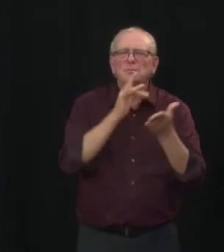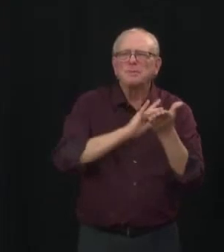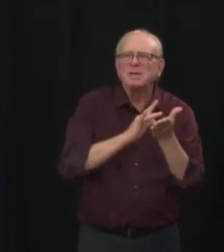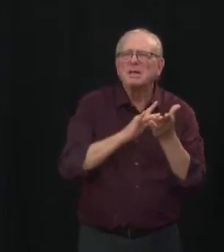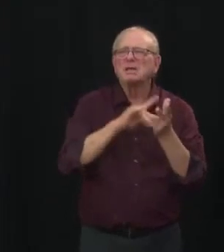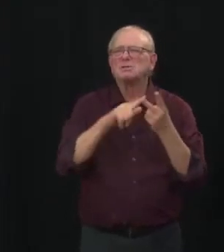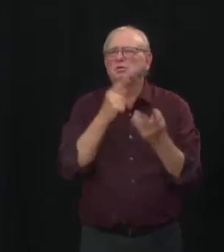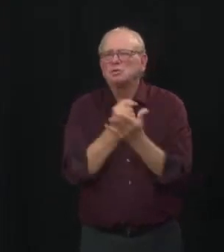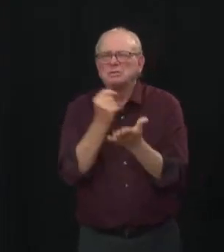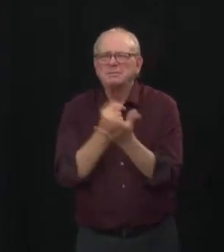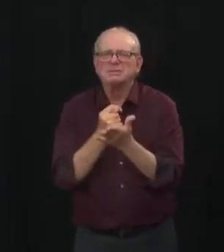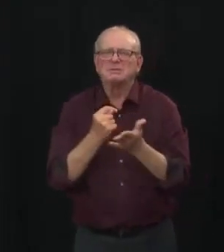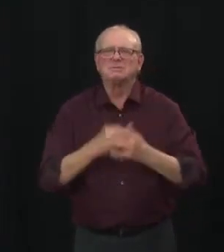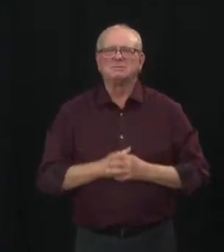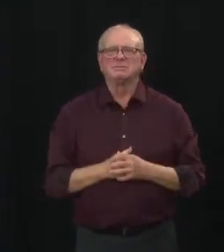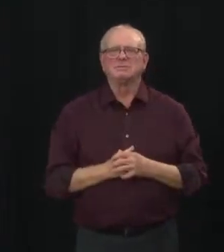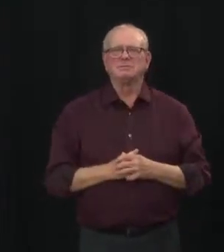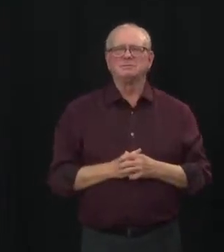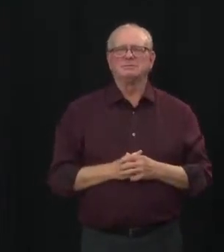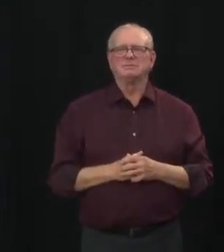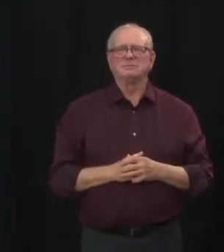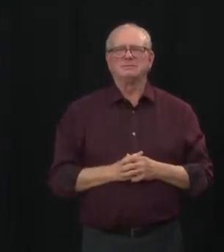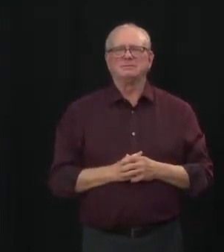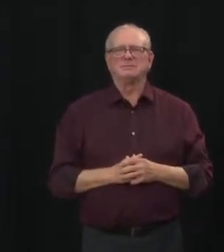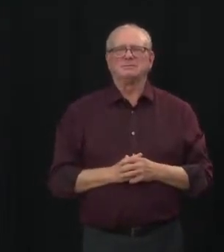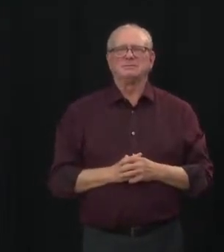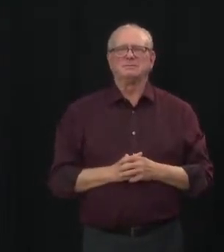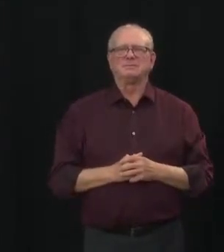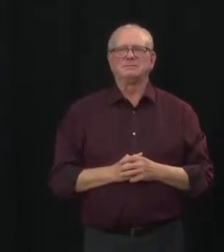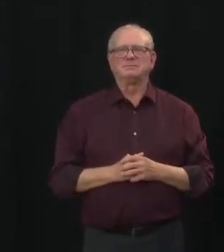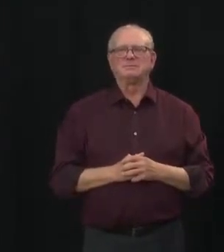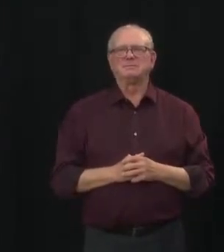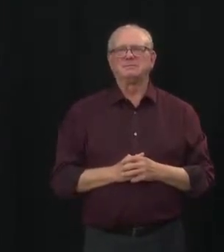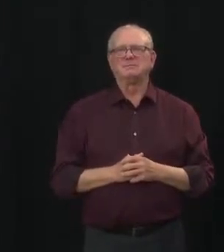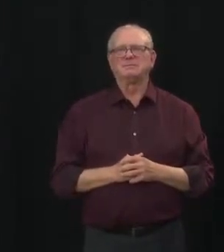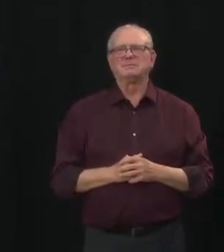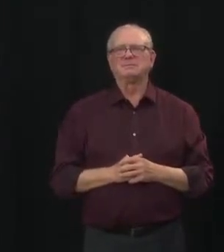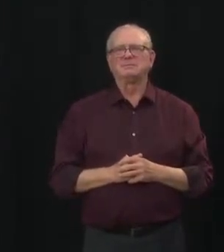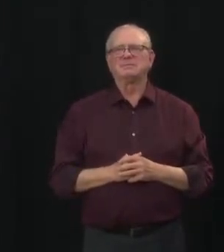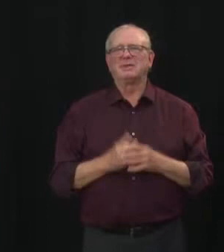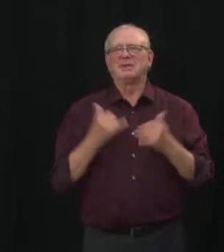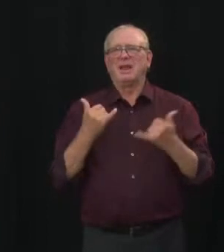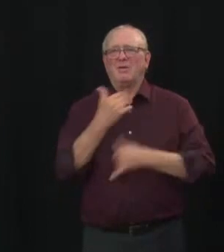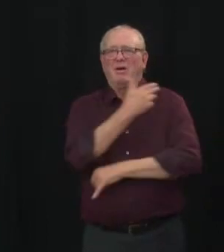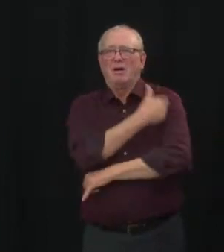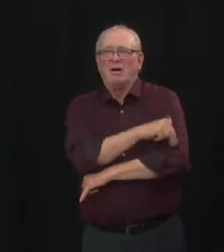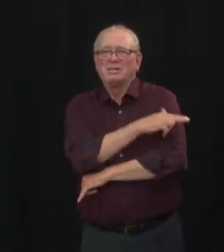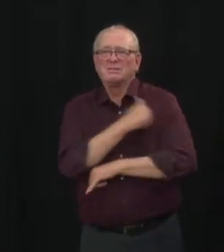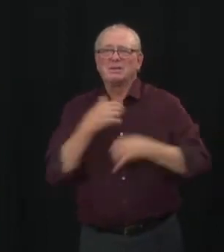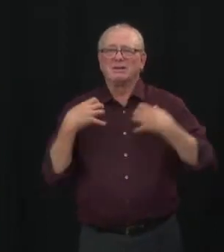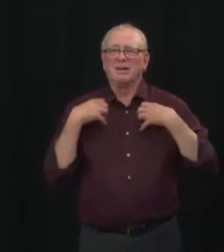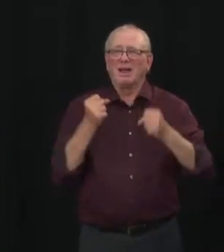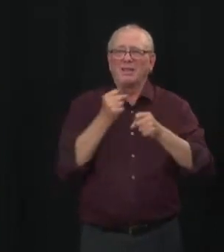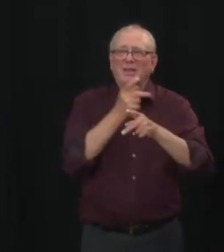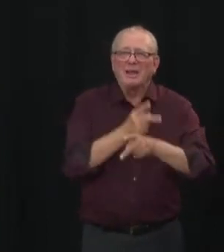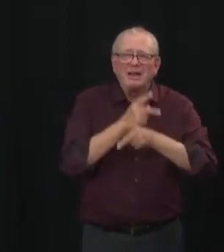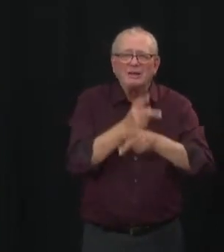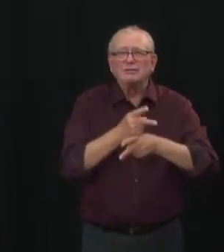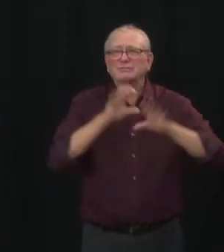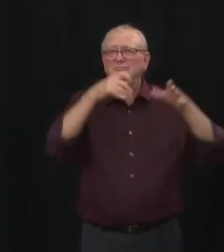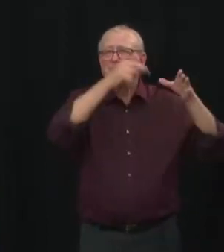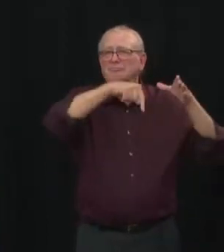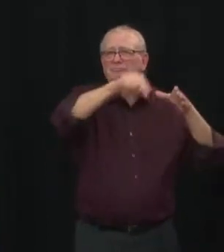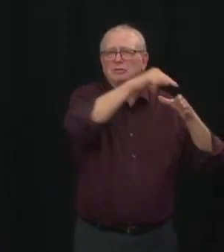resilient healthcare system with overall patient numbers that are in line or lower than before COVID at the same time of